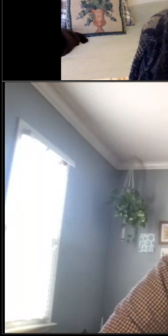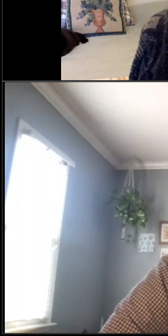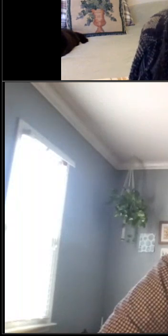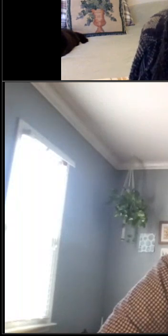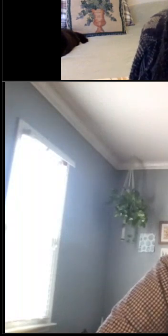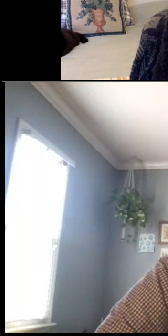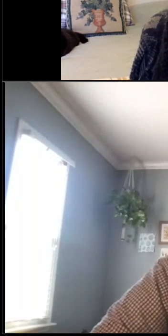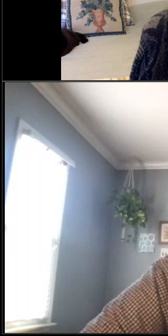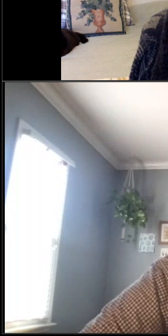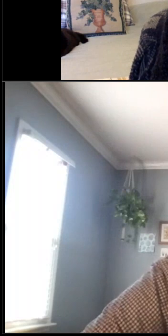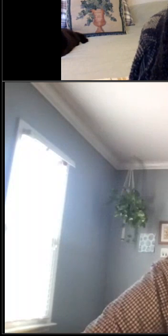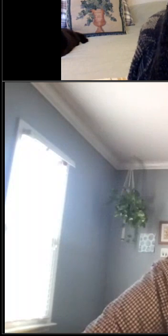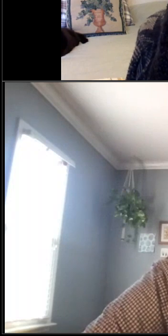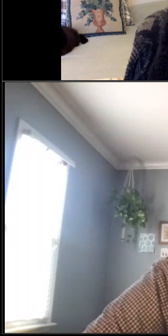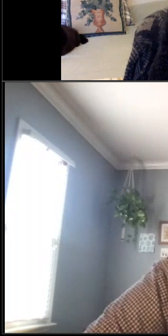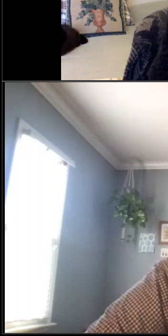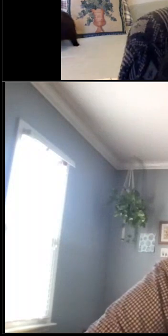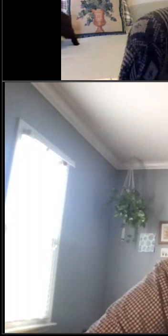presentation nightmare.